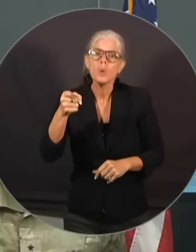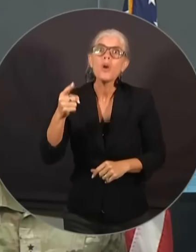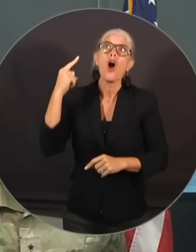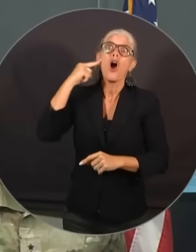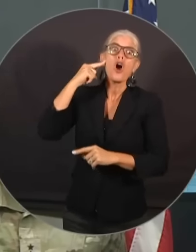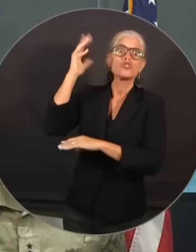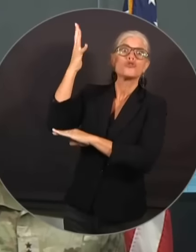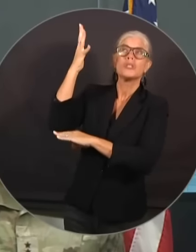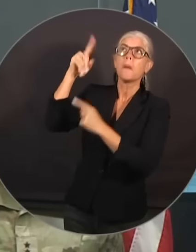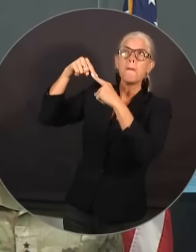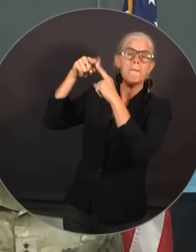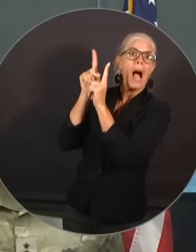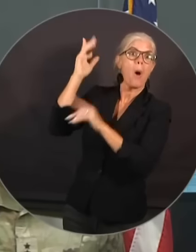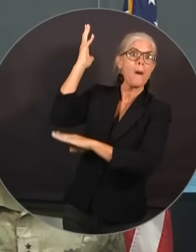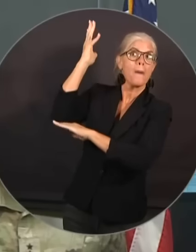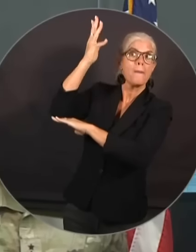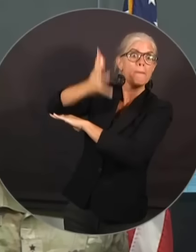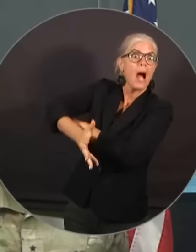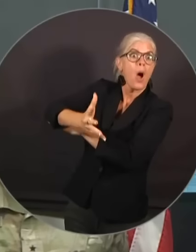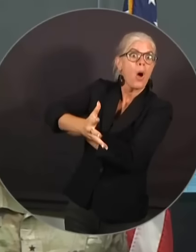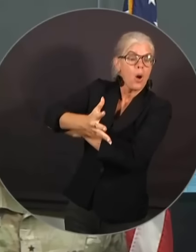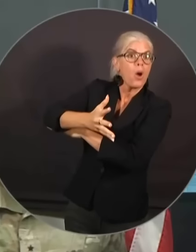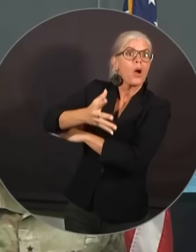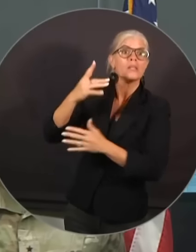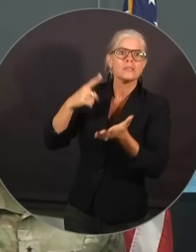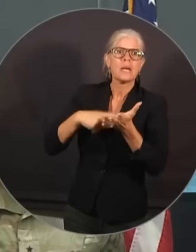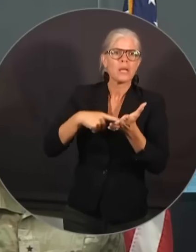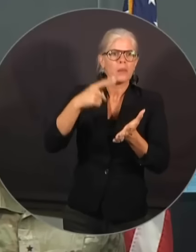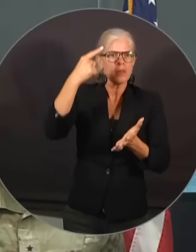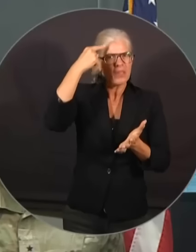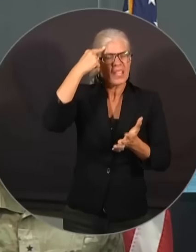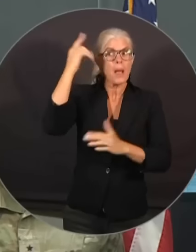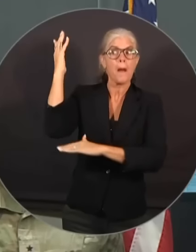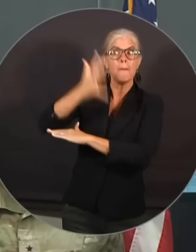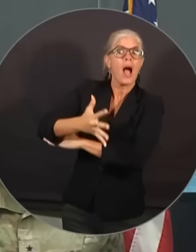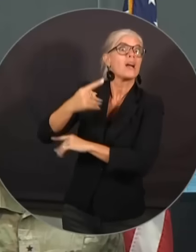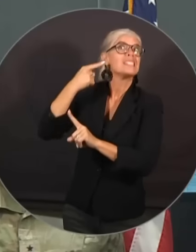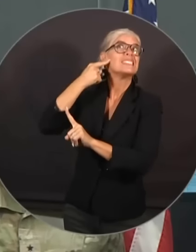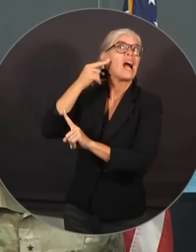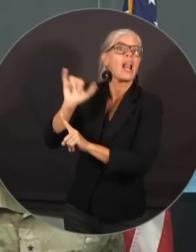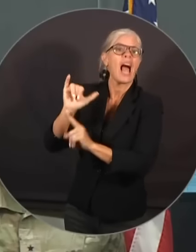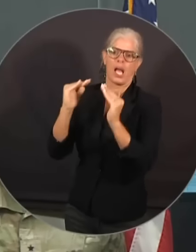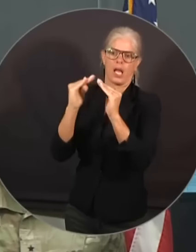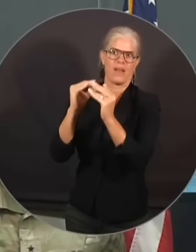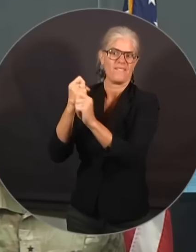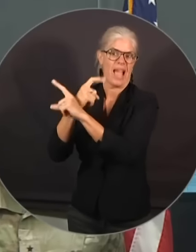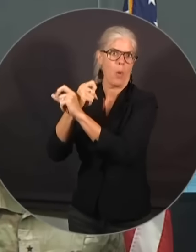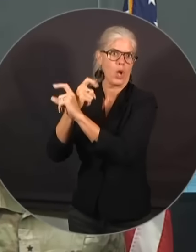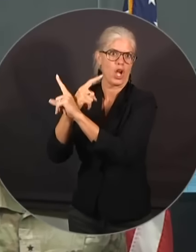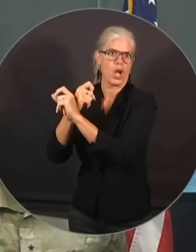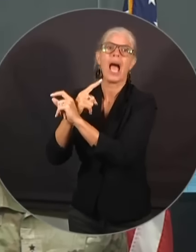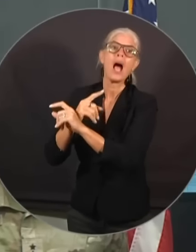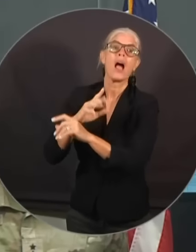snapping around you, sometimes it almost sounds like fireworks are going off. Treat that as a